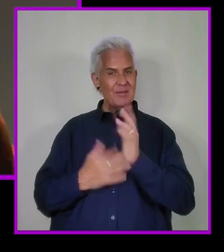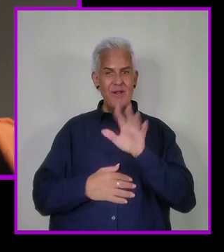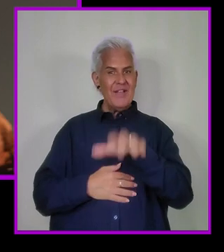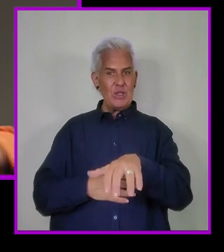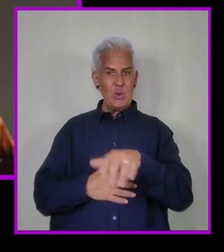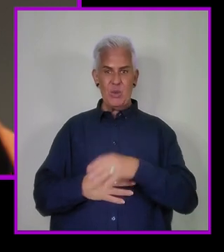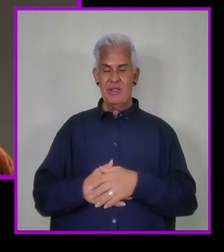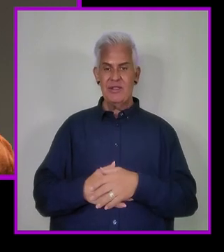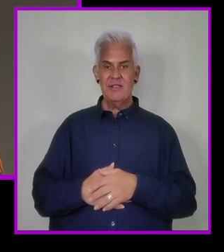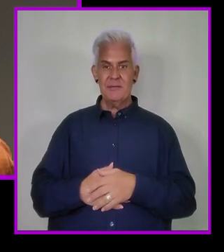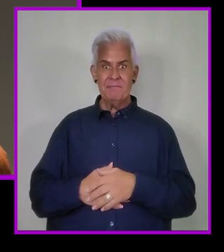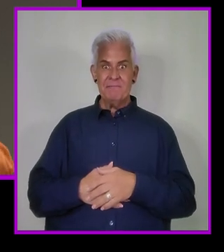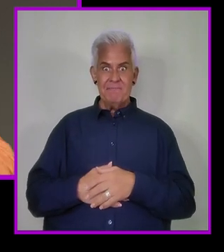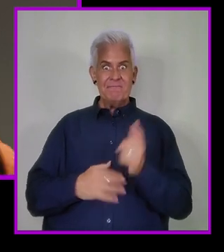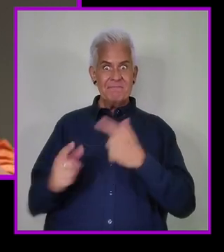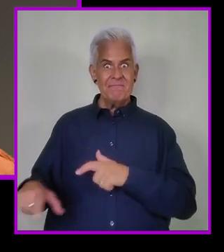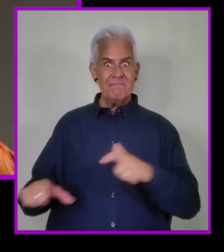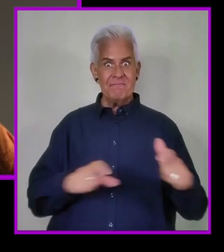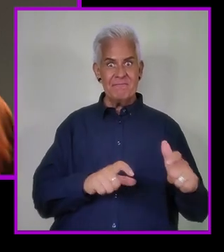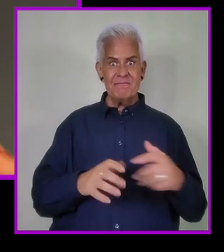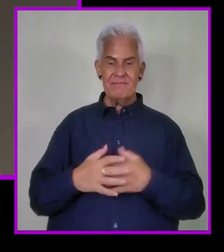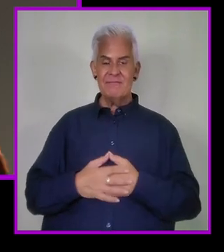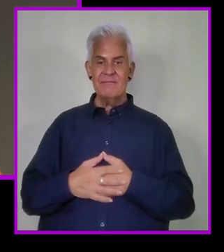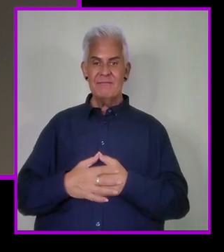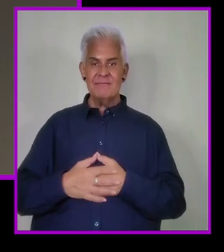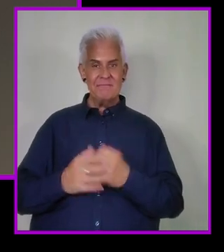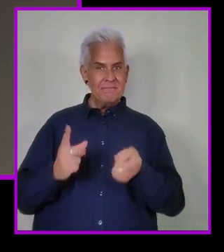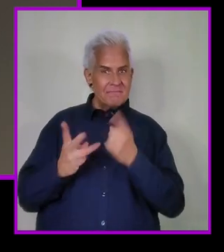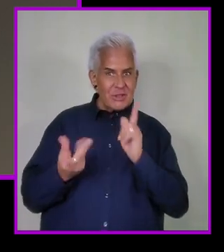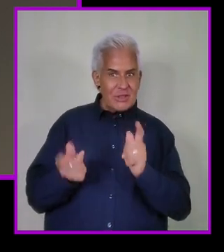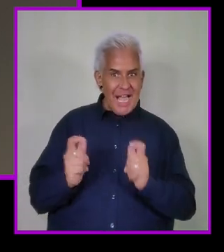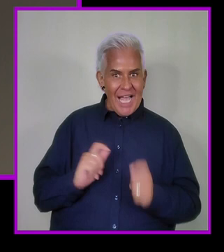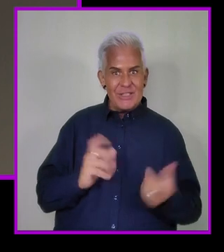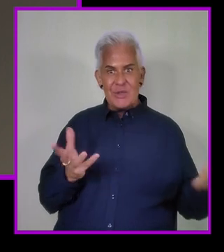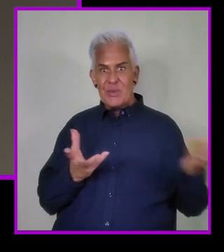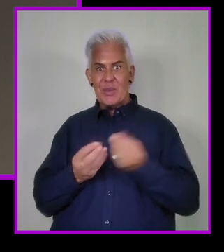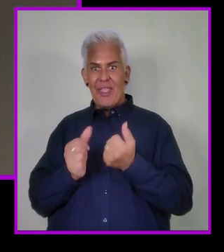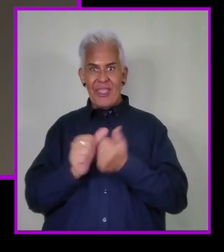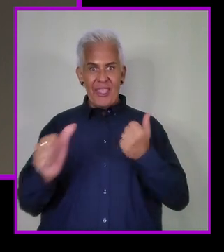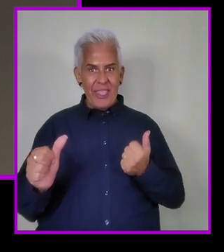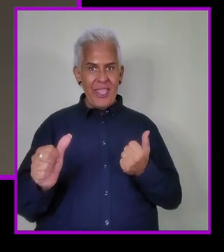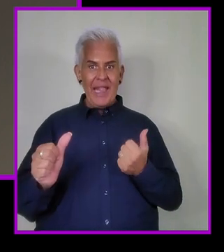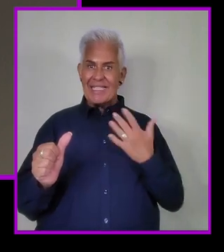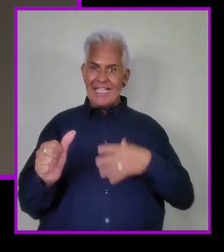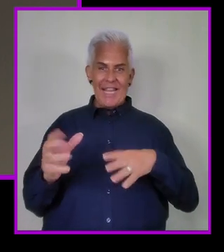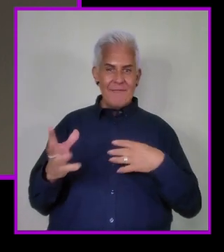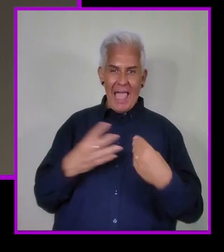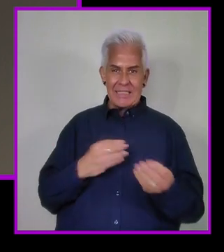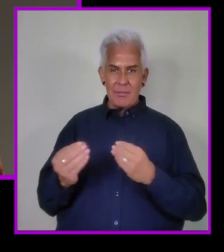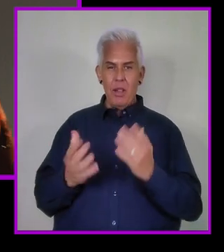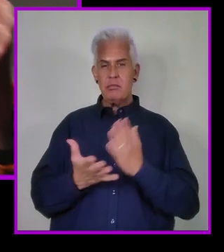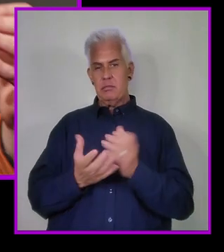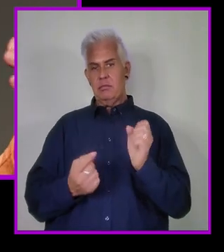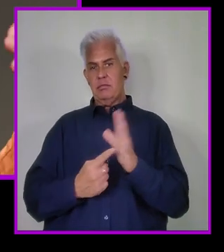know, that's going to carry on, and bringing the industry with you through all of those changes and that requiring that flexibility is really